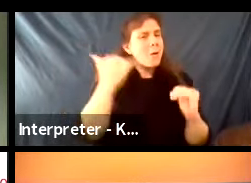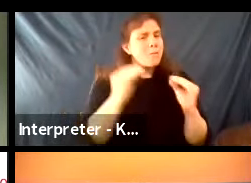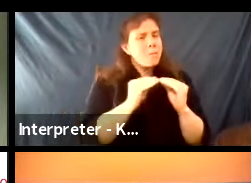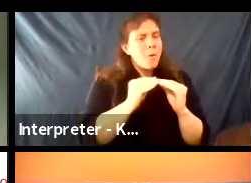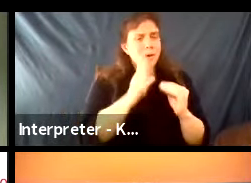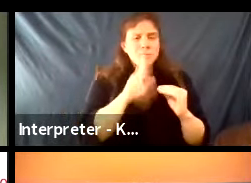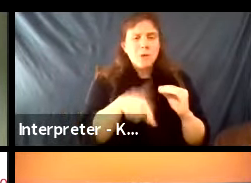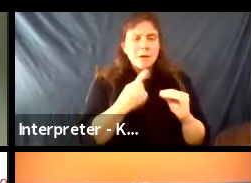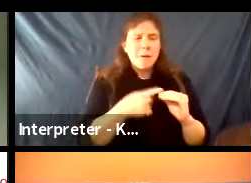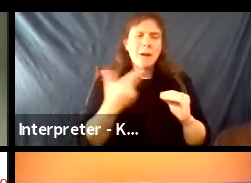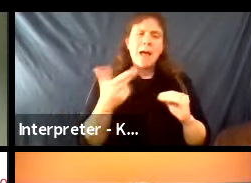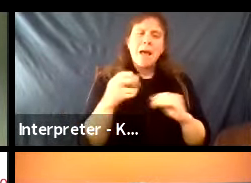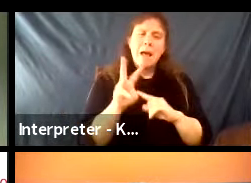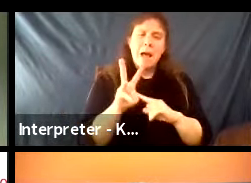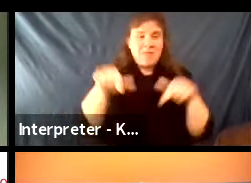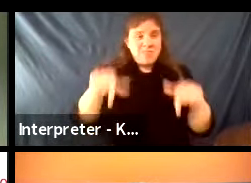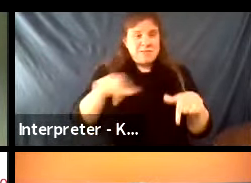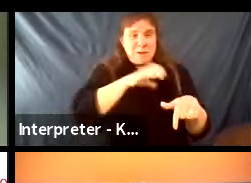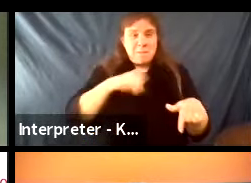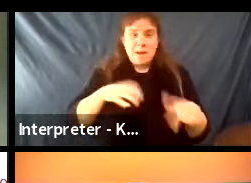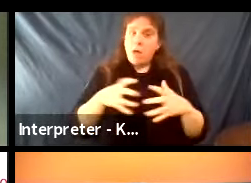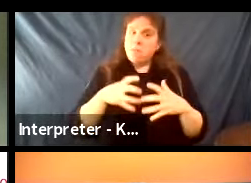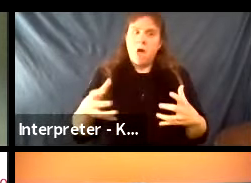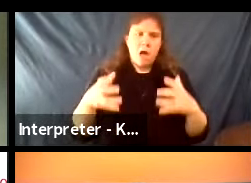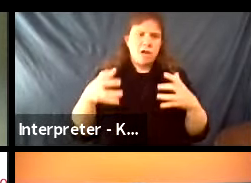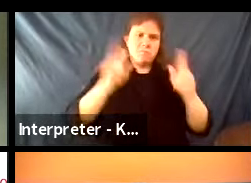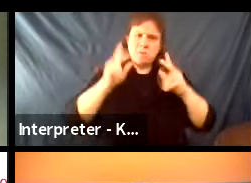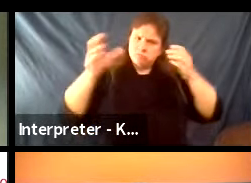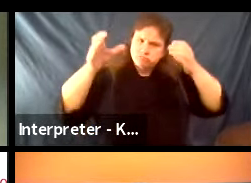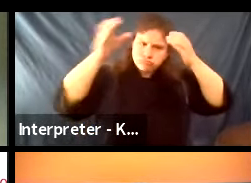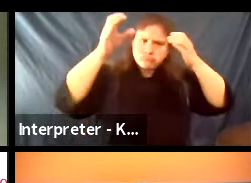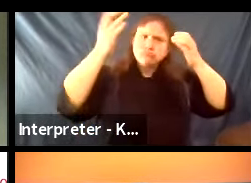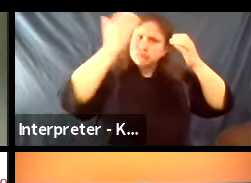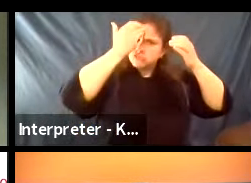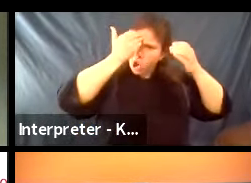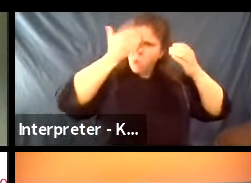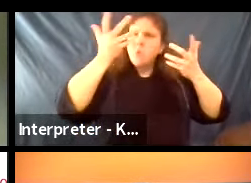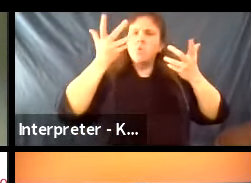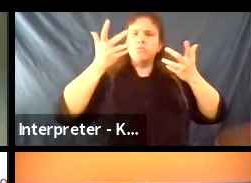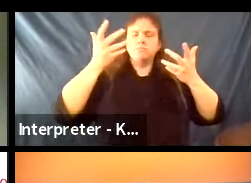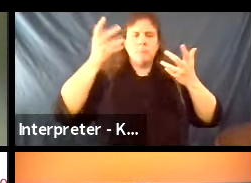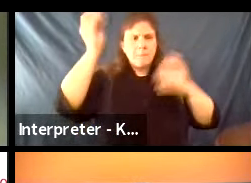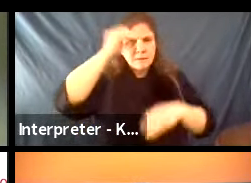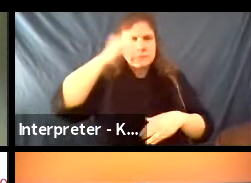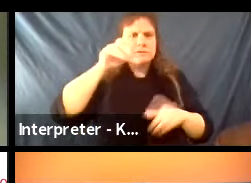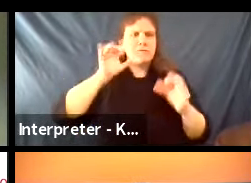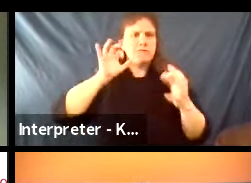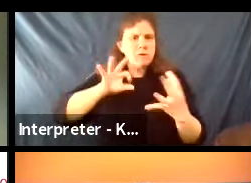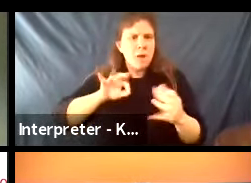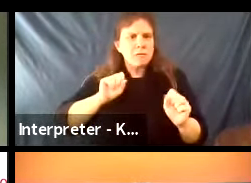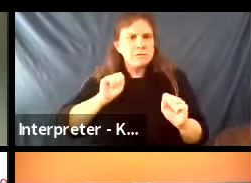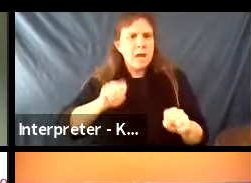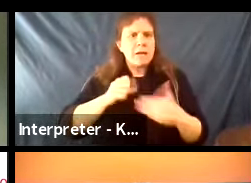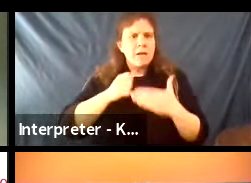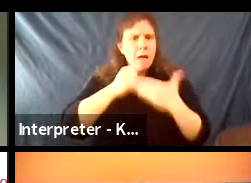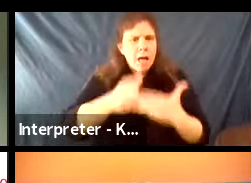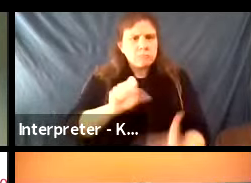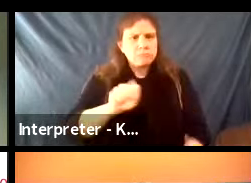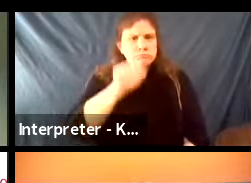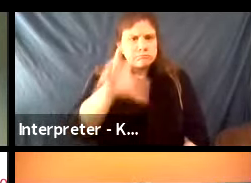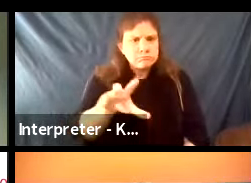have a lot of expertise on this committee, and I really encourage you to leverage it because these are